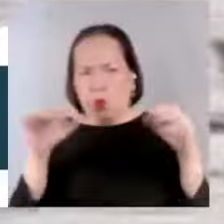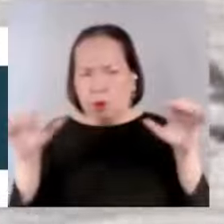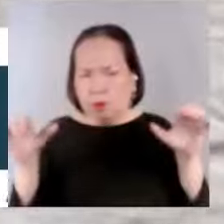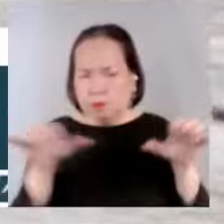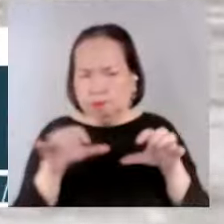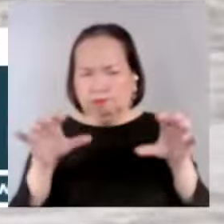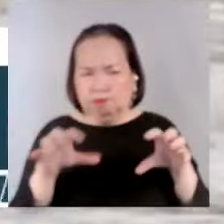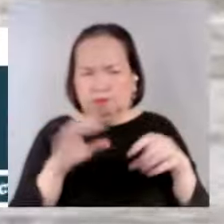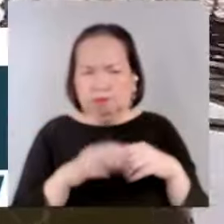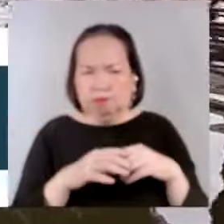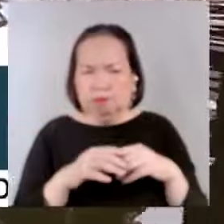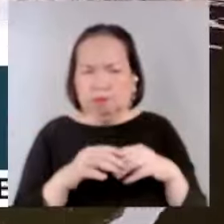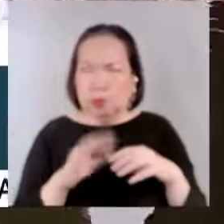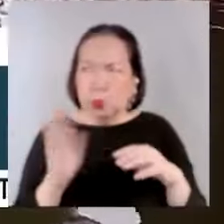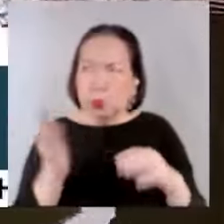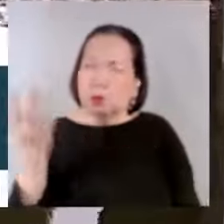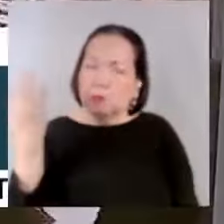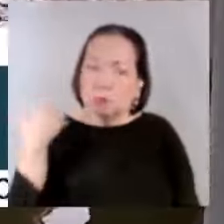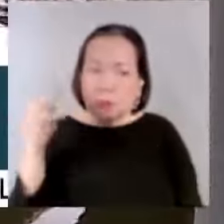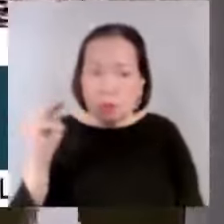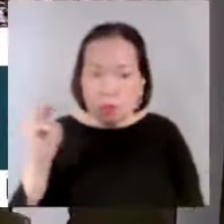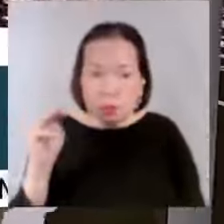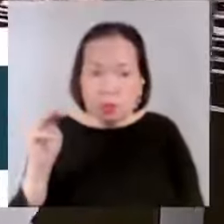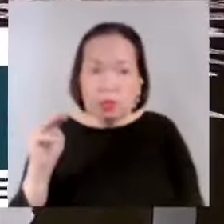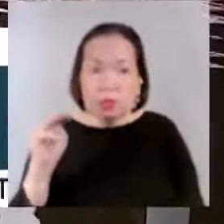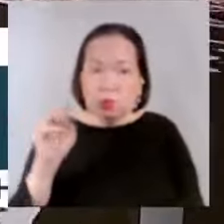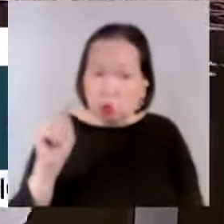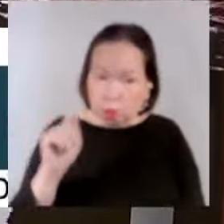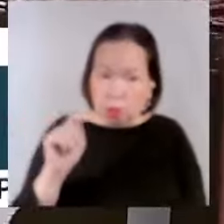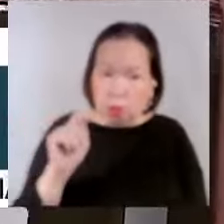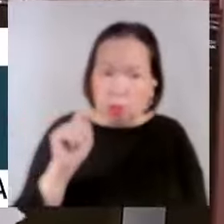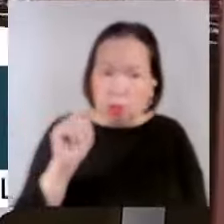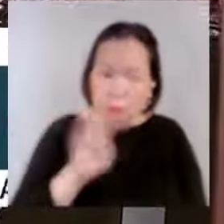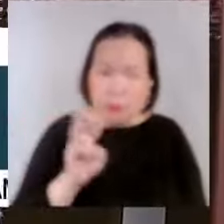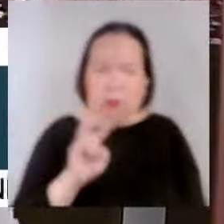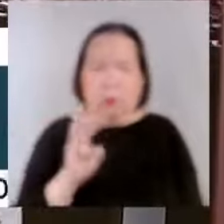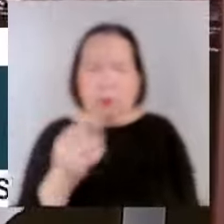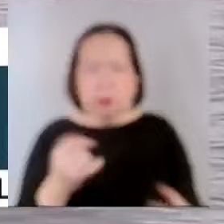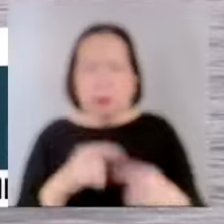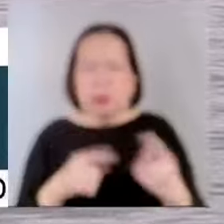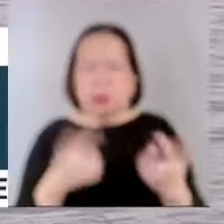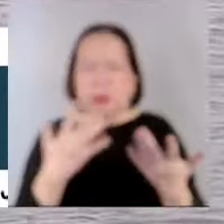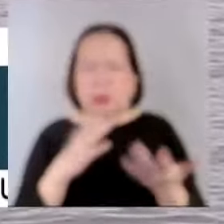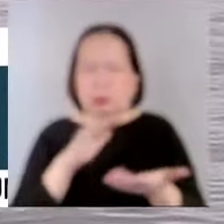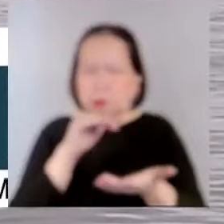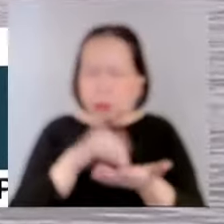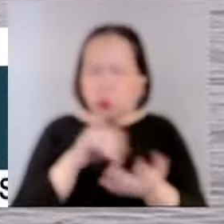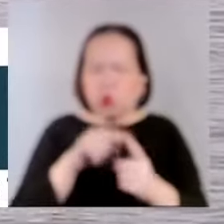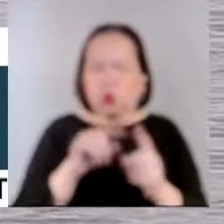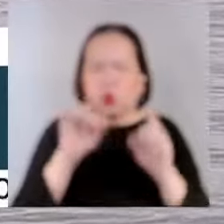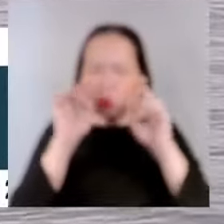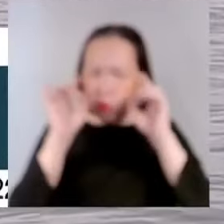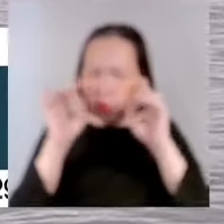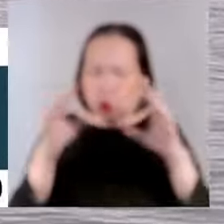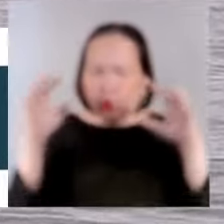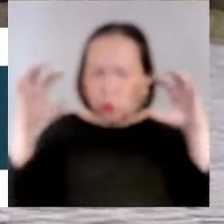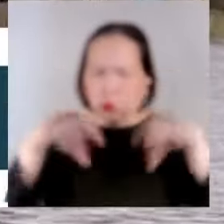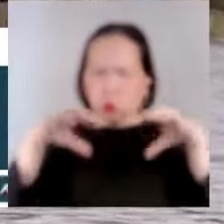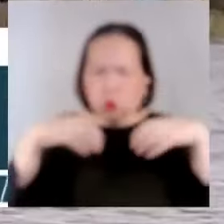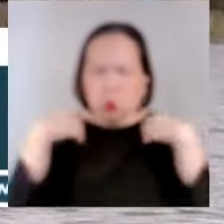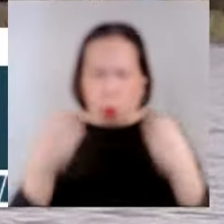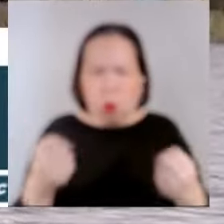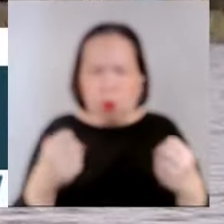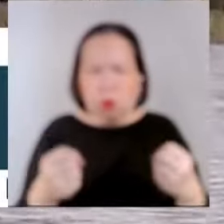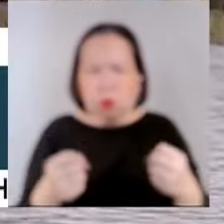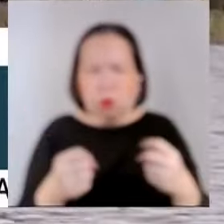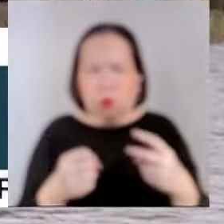from last Monday until for today, Wednesday. So we're expecting moderate to intense rains until tomorrow. And